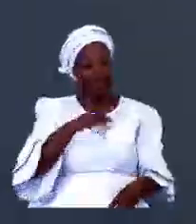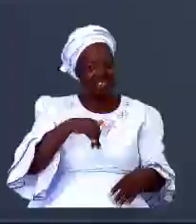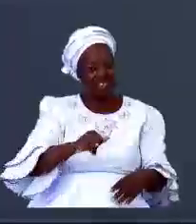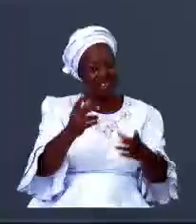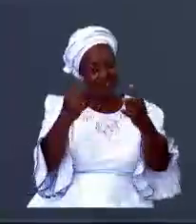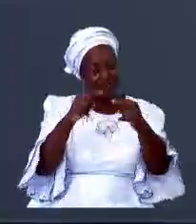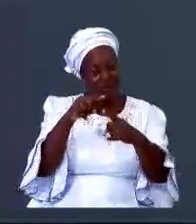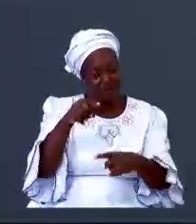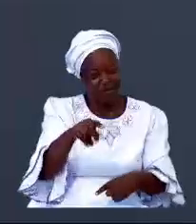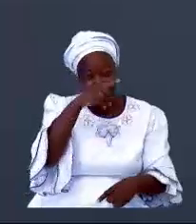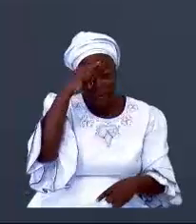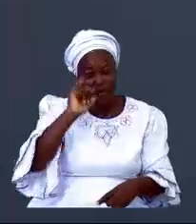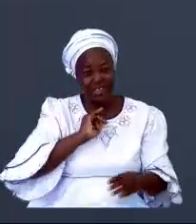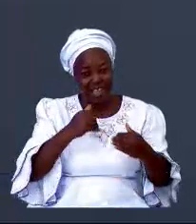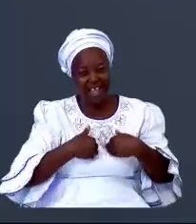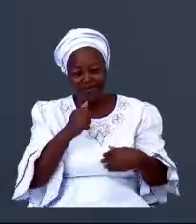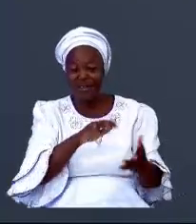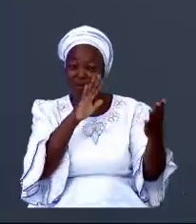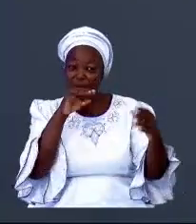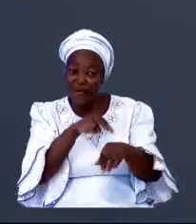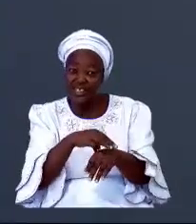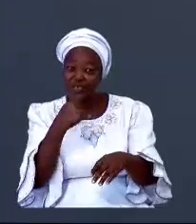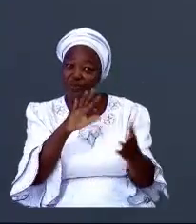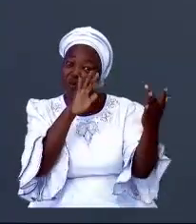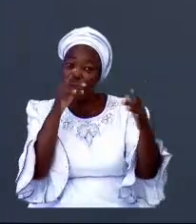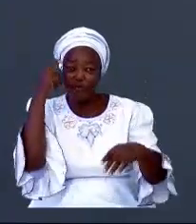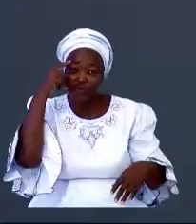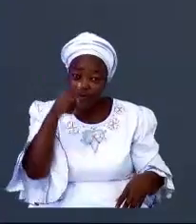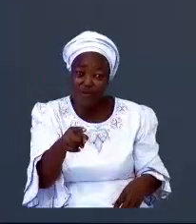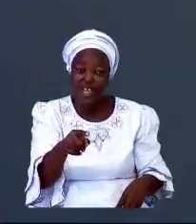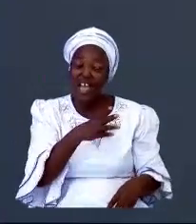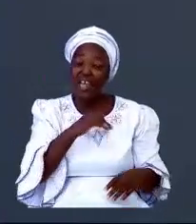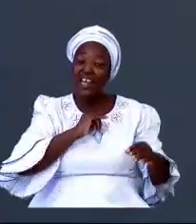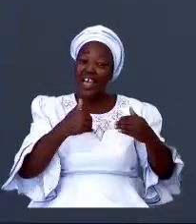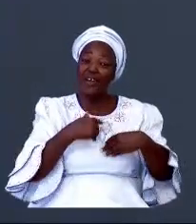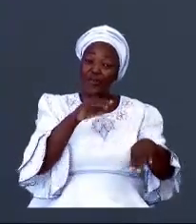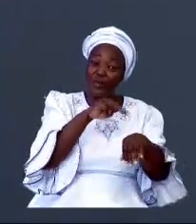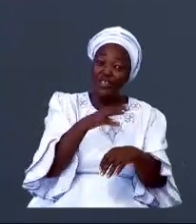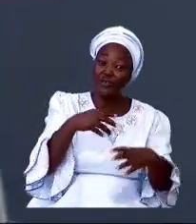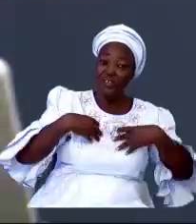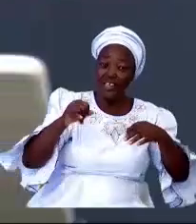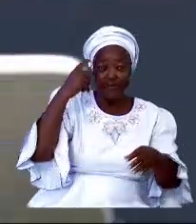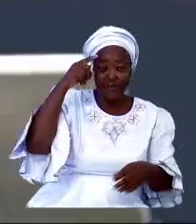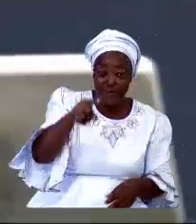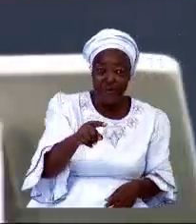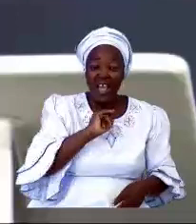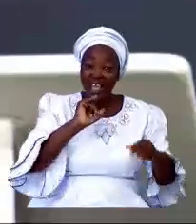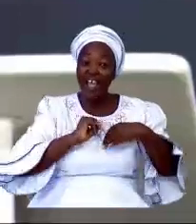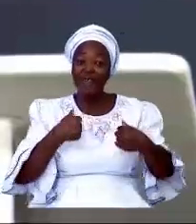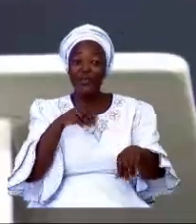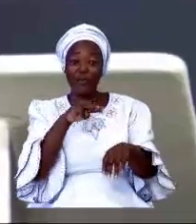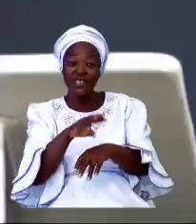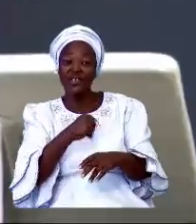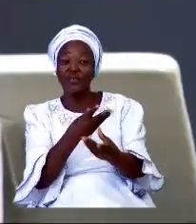come to you. I have a message of hope for you. A message of healing for